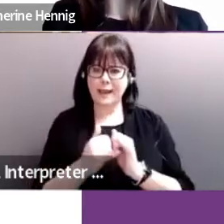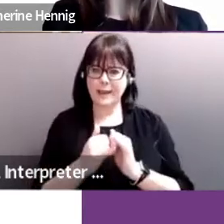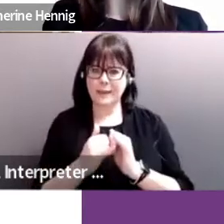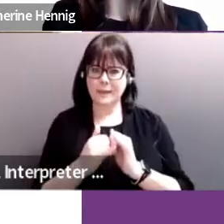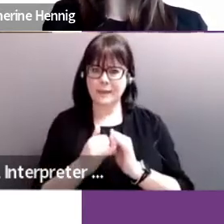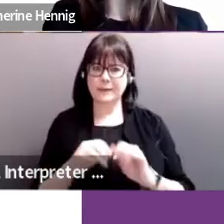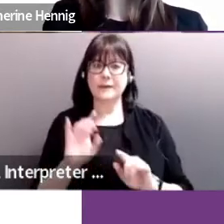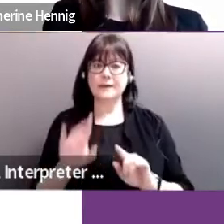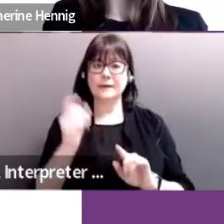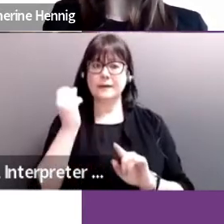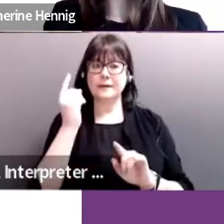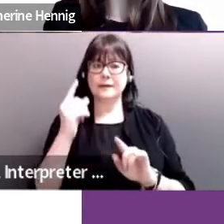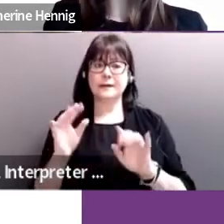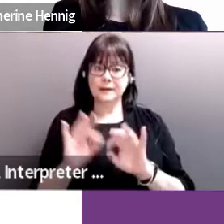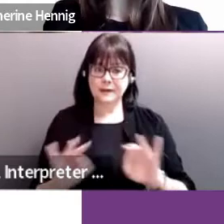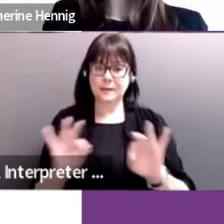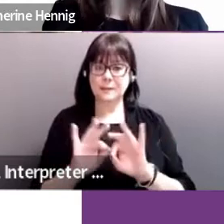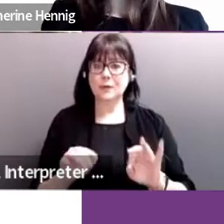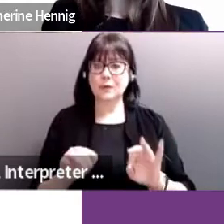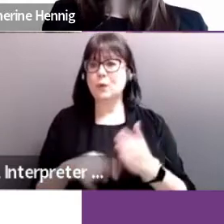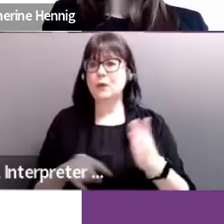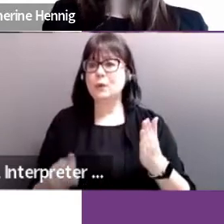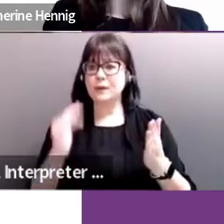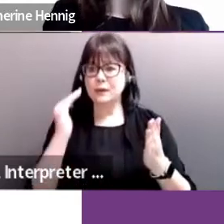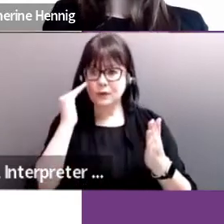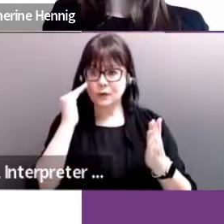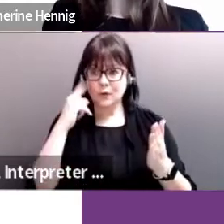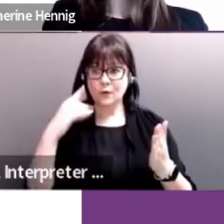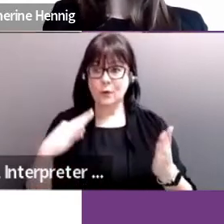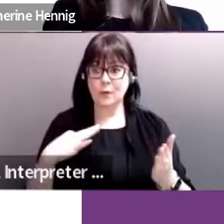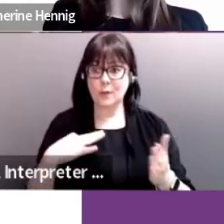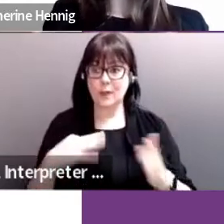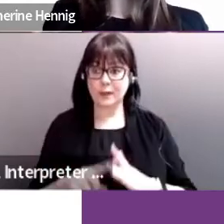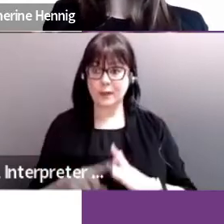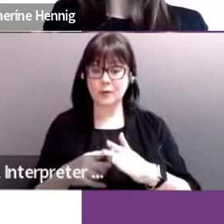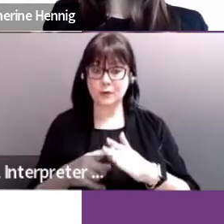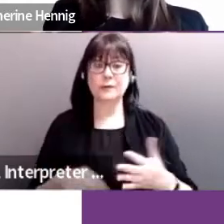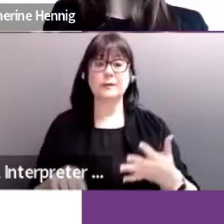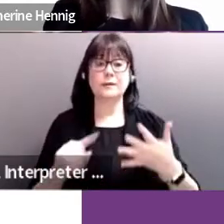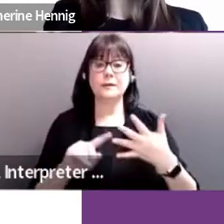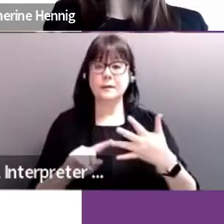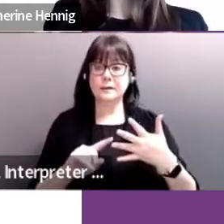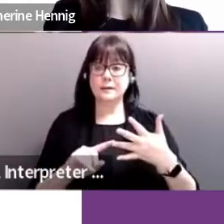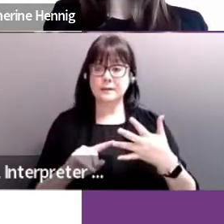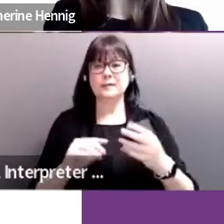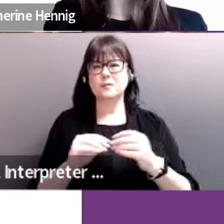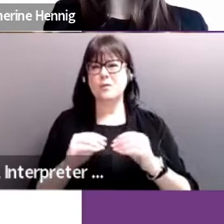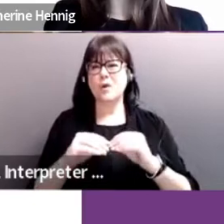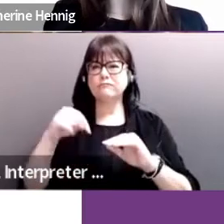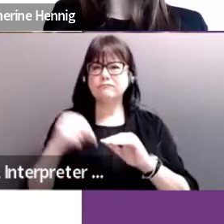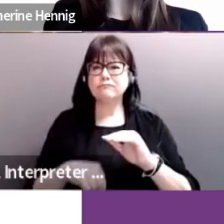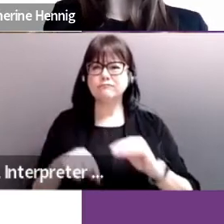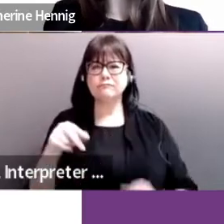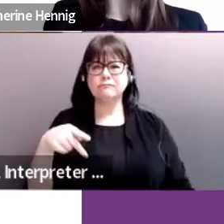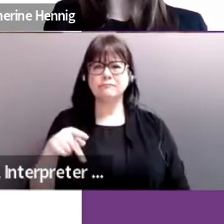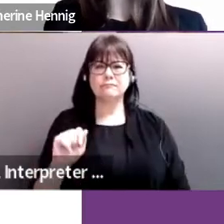and center when you are looking to start applying. Next, we'll give you a further introduction to Pocketed, a little bit of a deeper dive. We'll